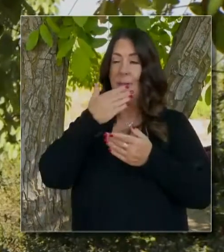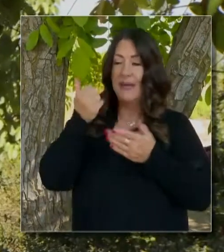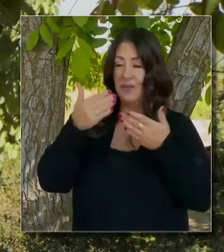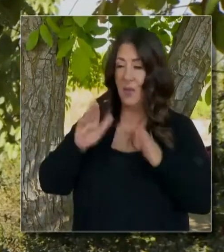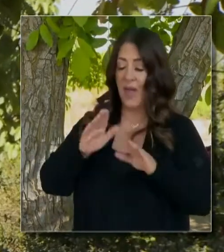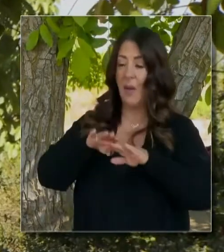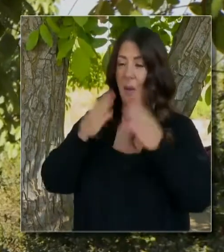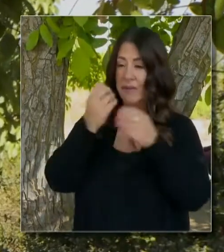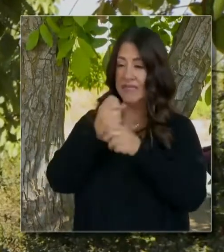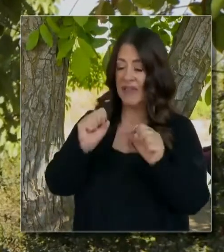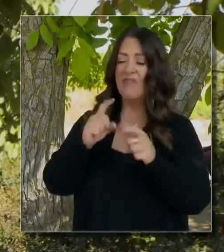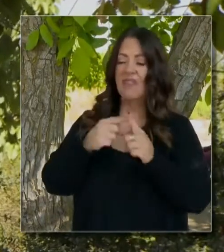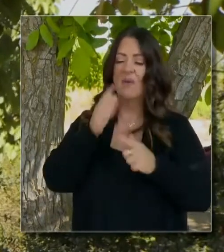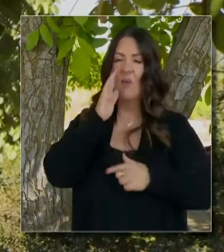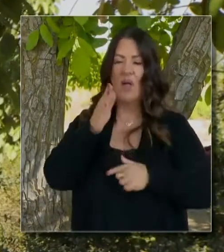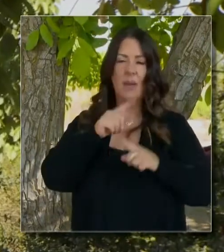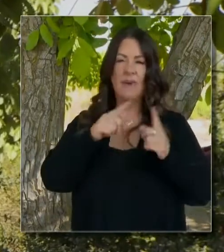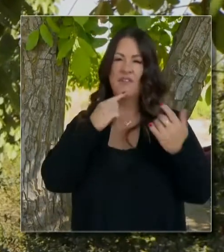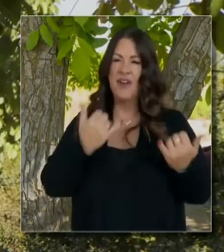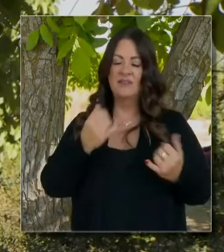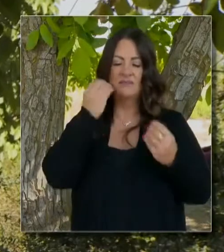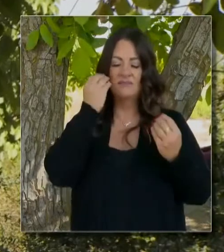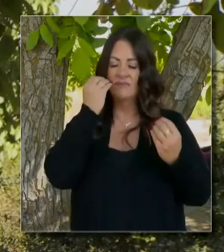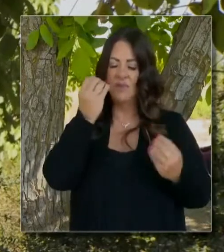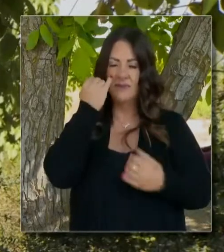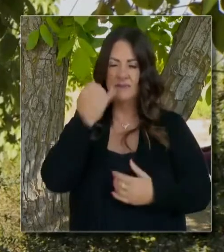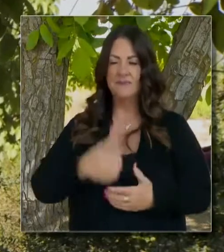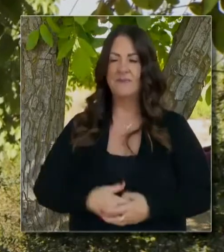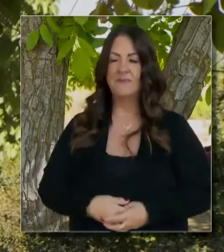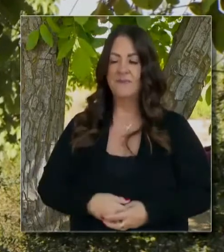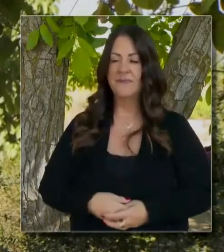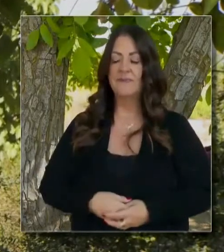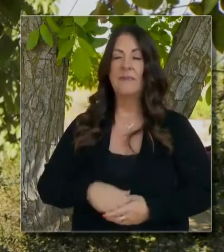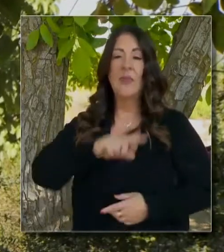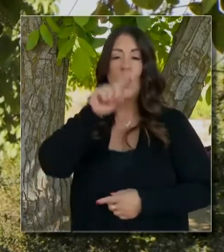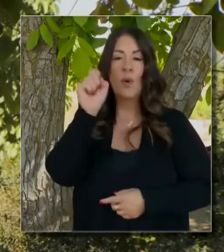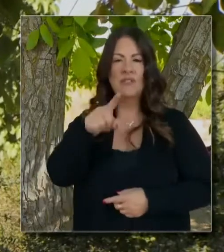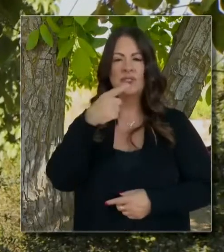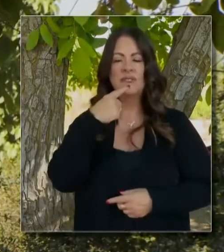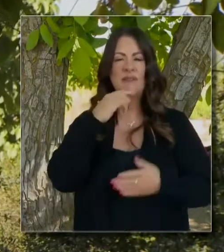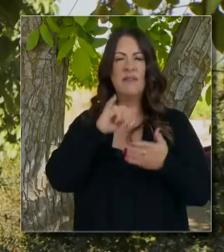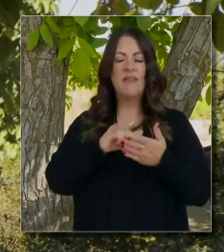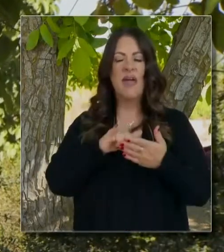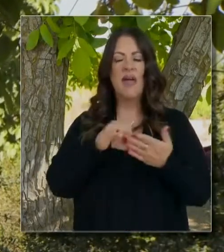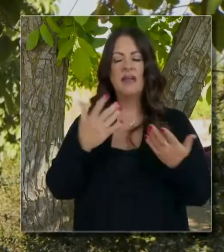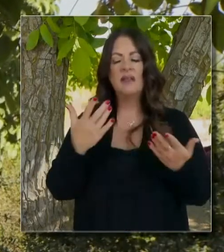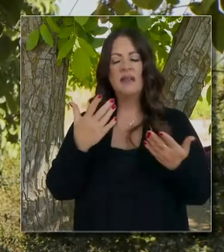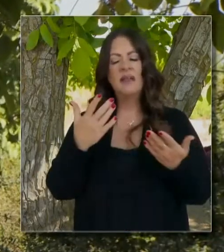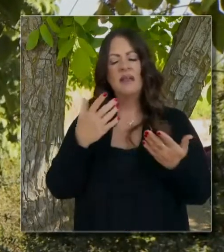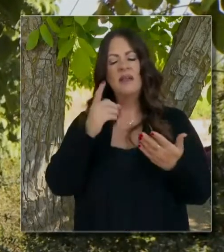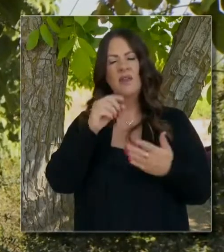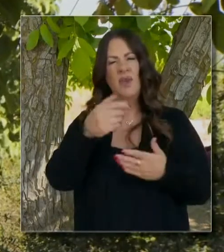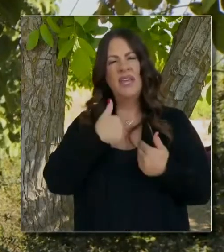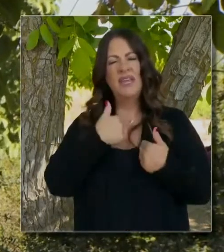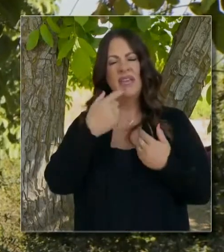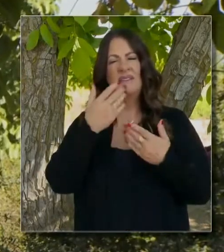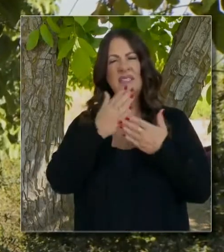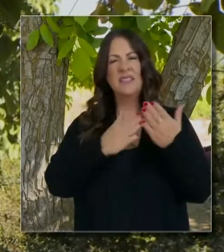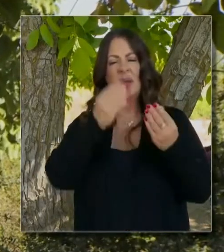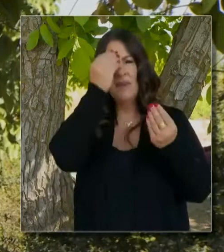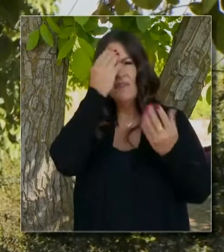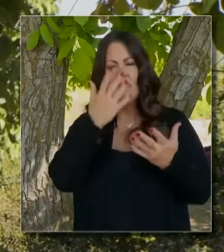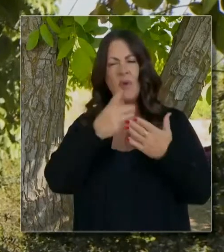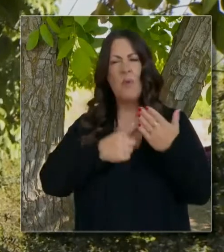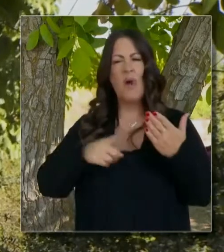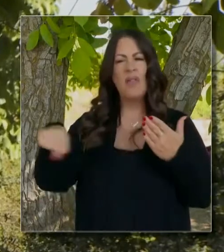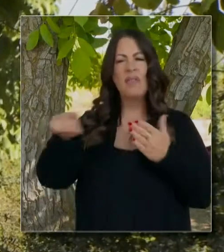time you spoke about your economic task force in one of these press conferences, you said they were helping with sector guidance. Can you give us an update on what they've